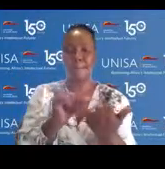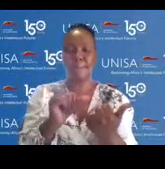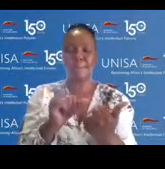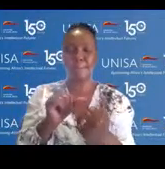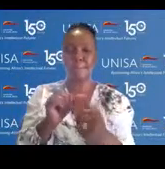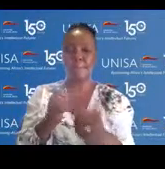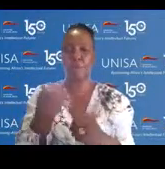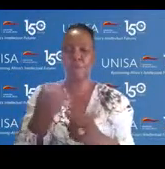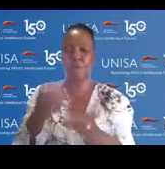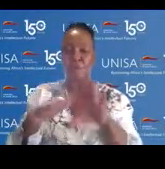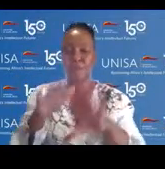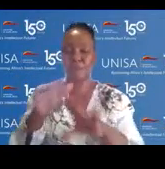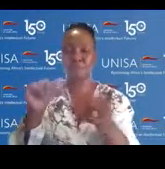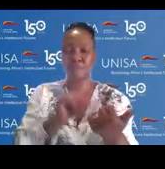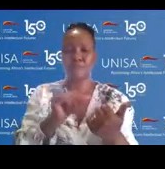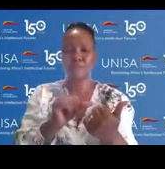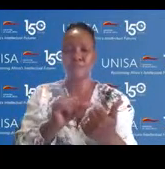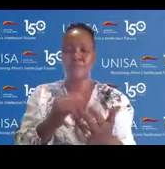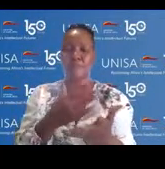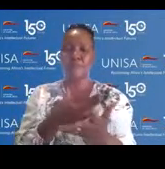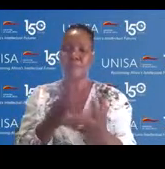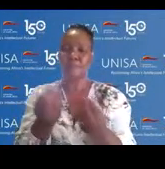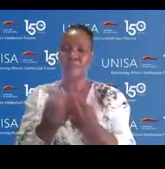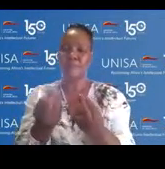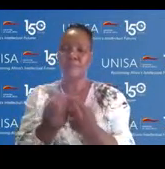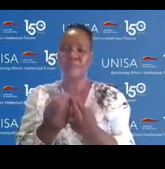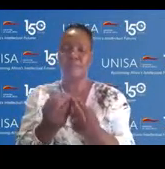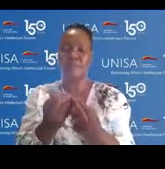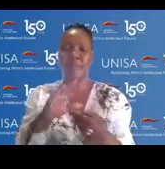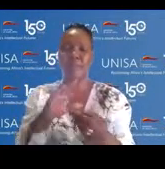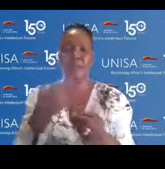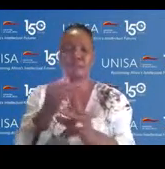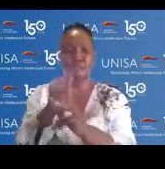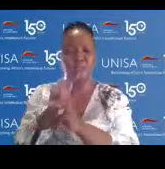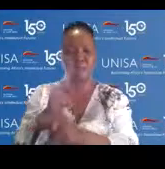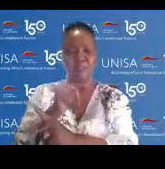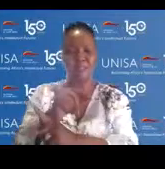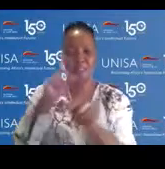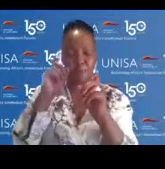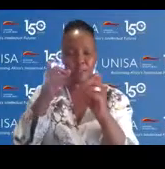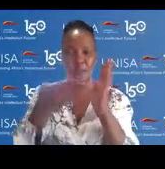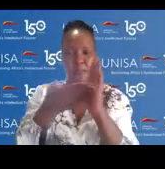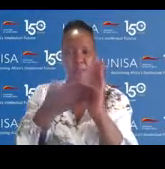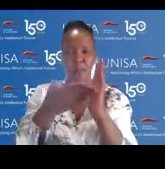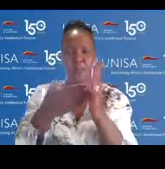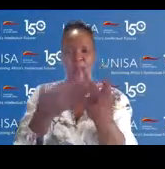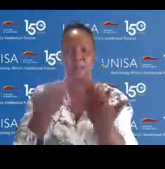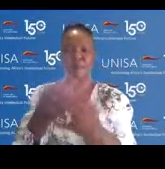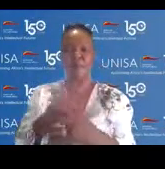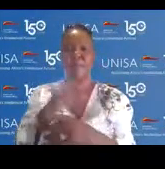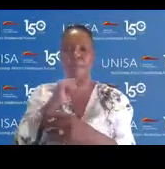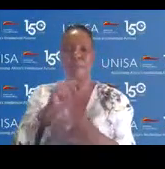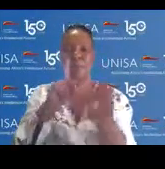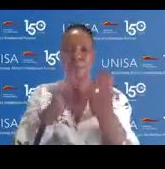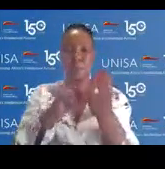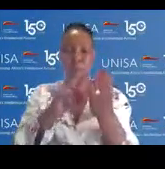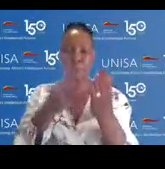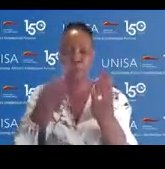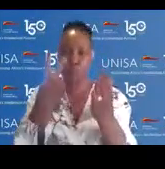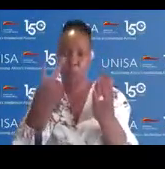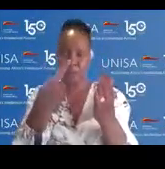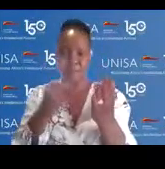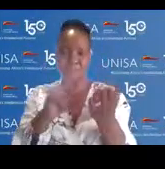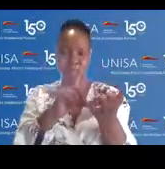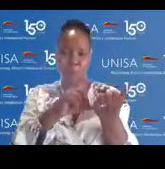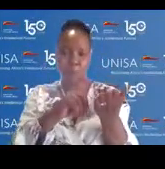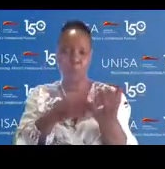sort of comic over here. So I want to keep this picture, right? So all I'm going to do is double tap the picture. So now you'll notice your picture is